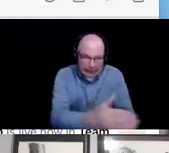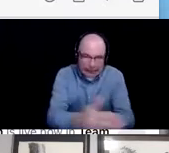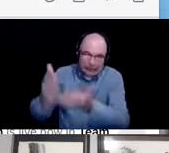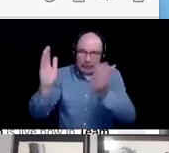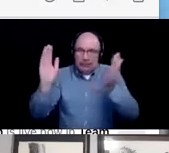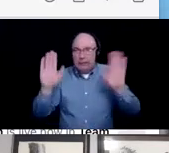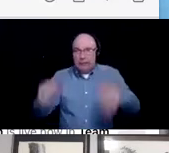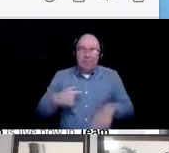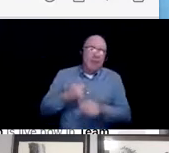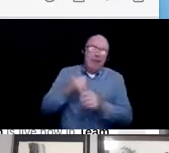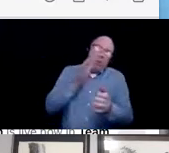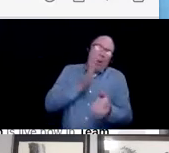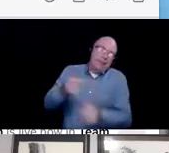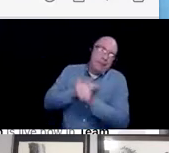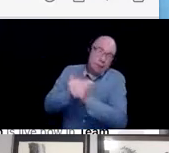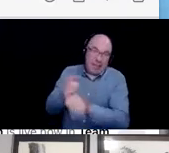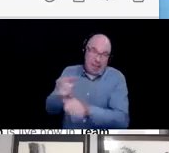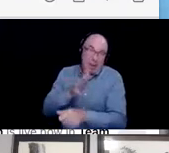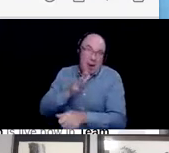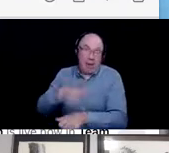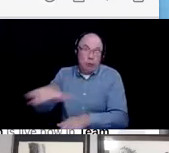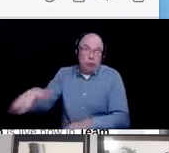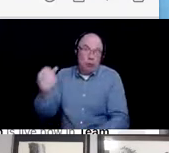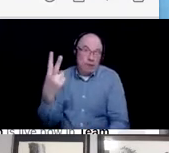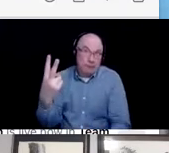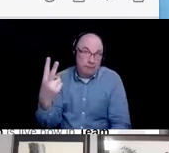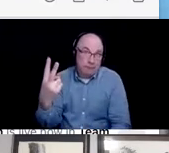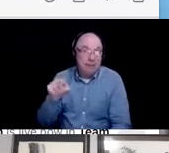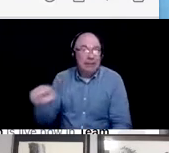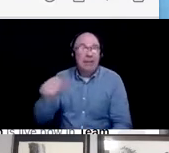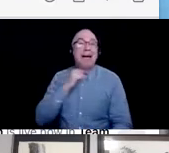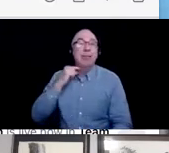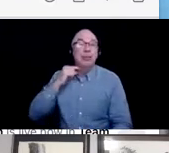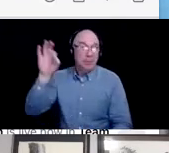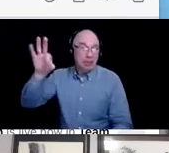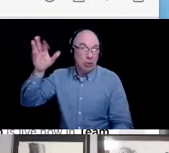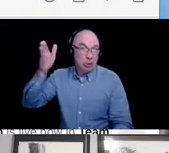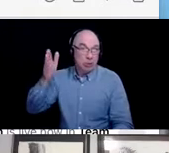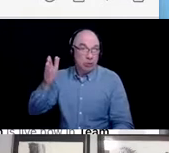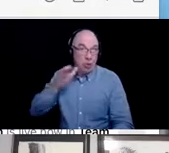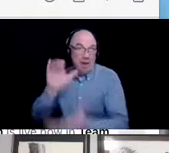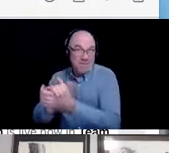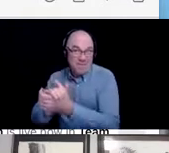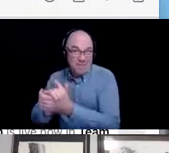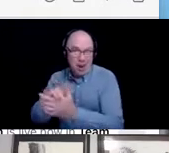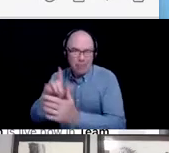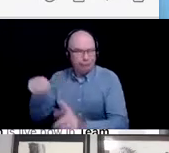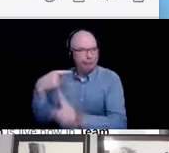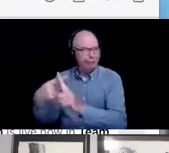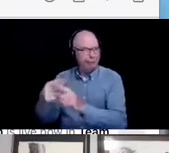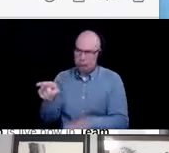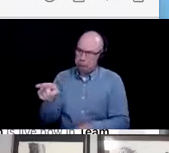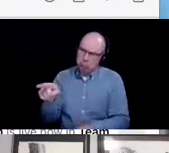beginning to follow this woman, and she's a mom of 12, and she's a pastor's wife, and she's always positive. So I signed up for her